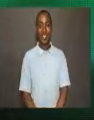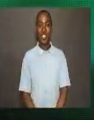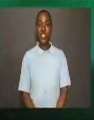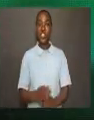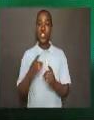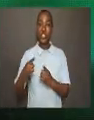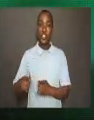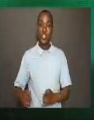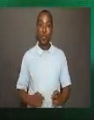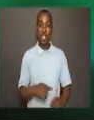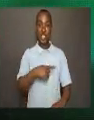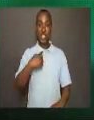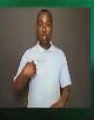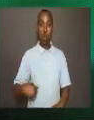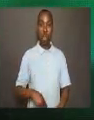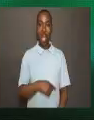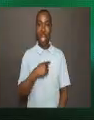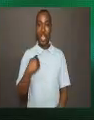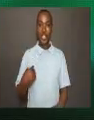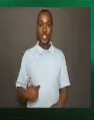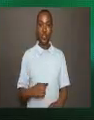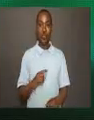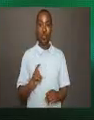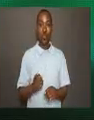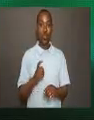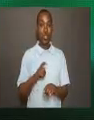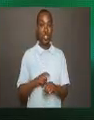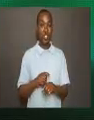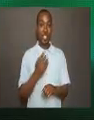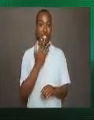Systemic circulation does